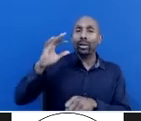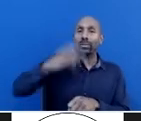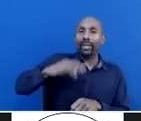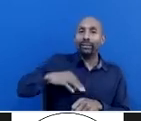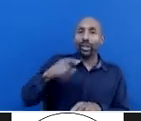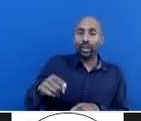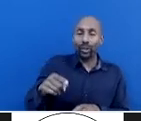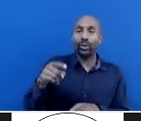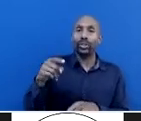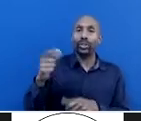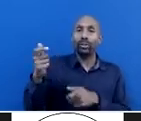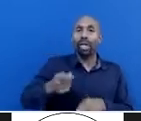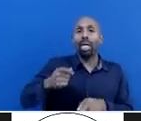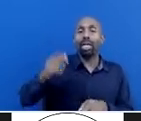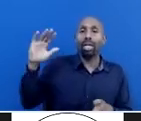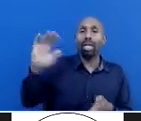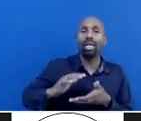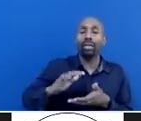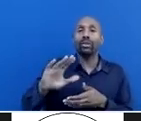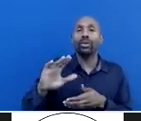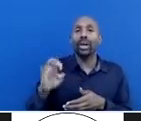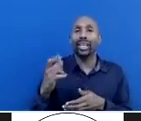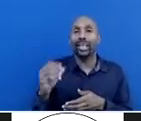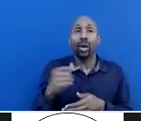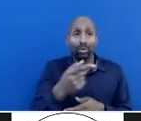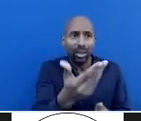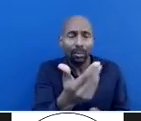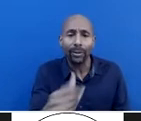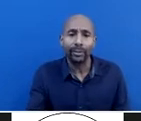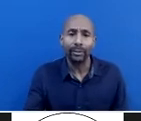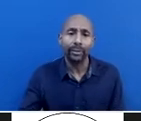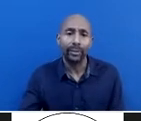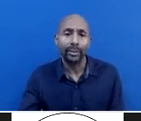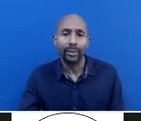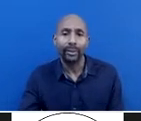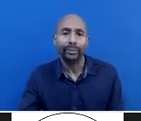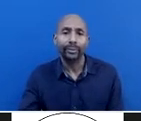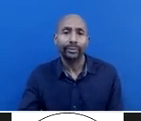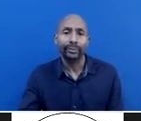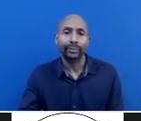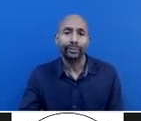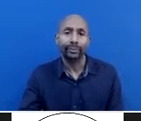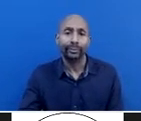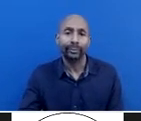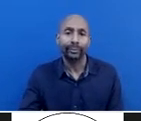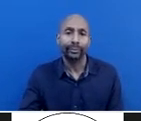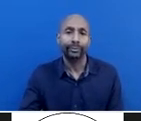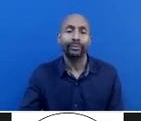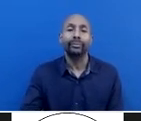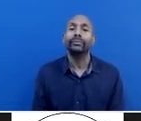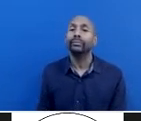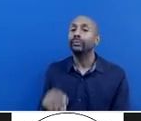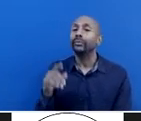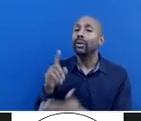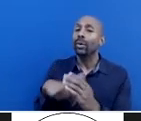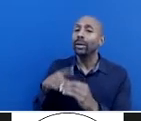ahead. No, please. Okay, so thinking about that, like, what about like a schema like C.G. Jung's Red Book, or